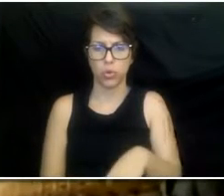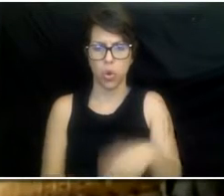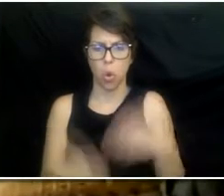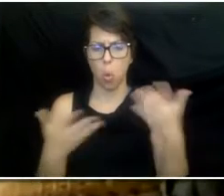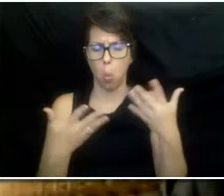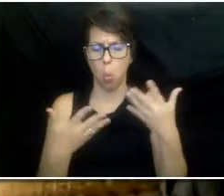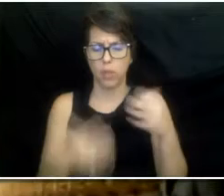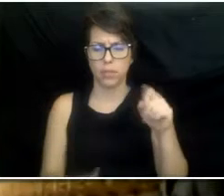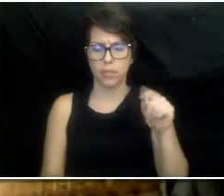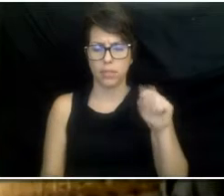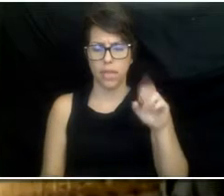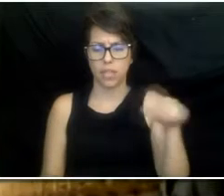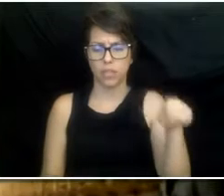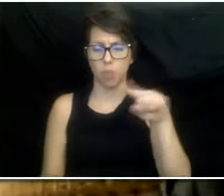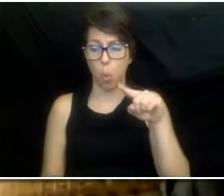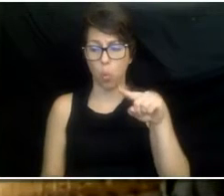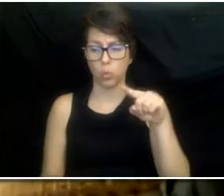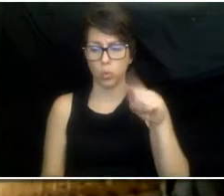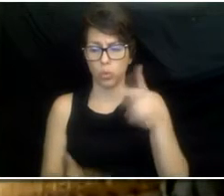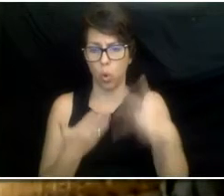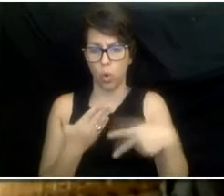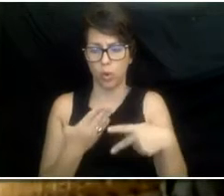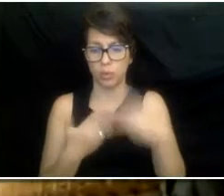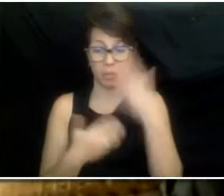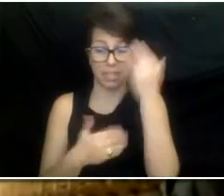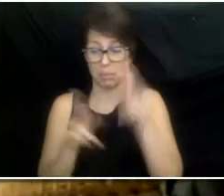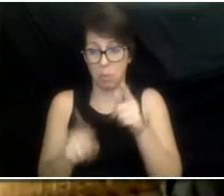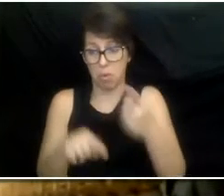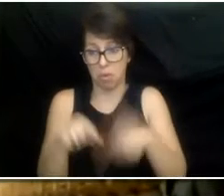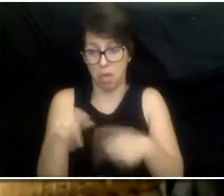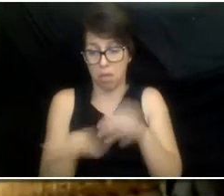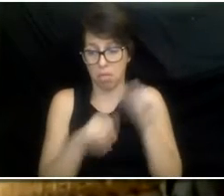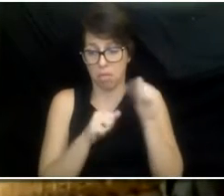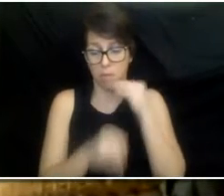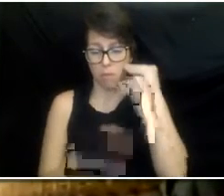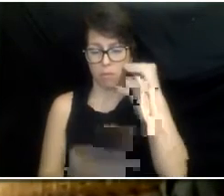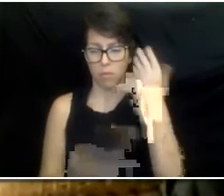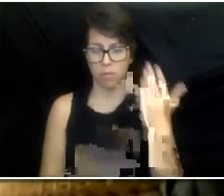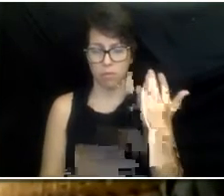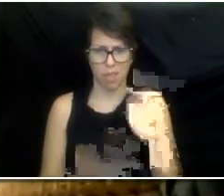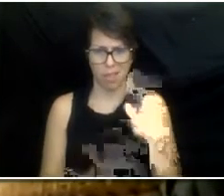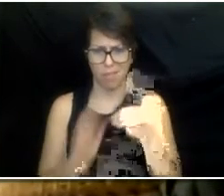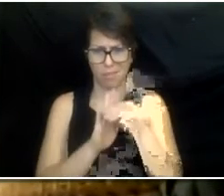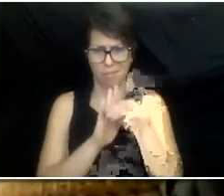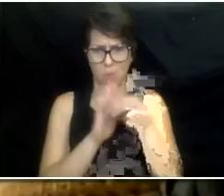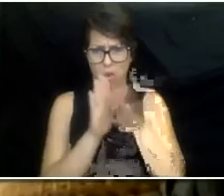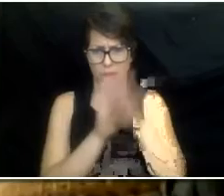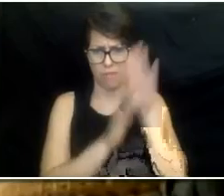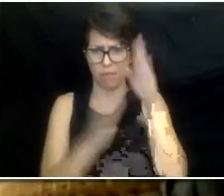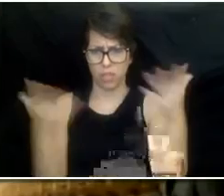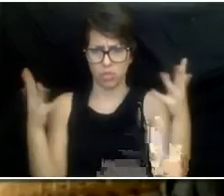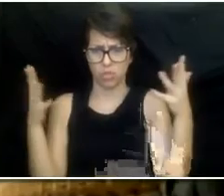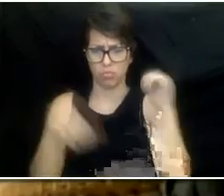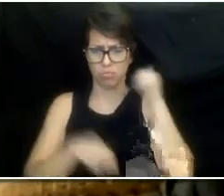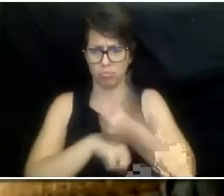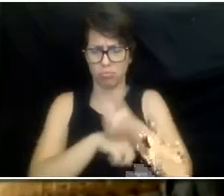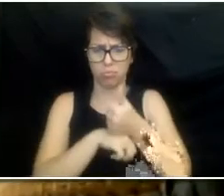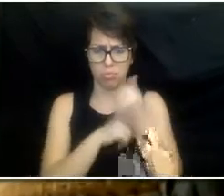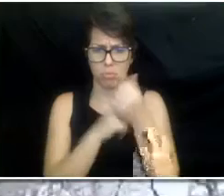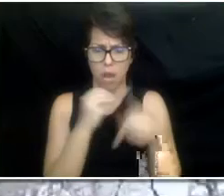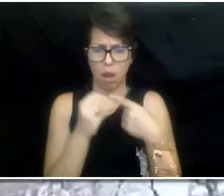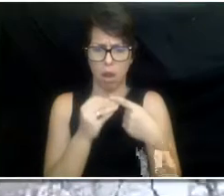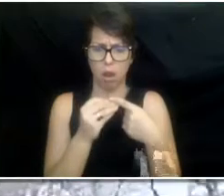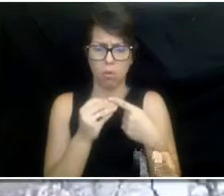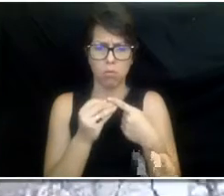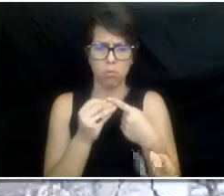remotely or are just all of those programs uh on hold and in Hiatus I